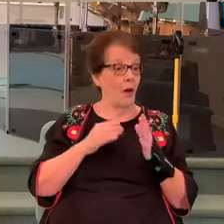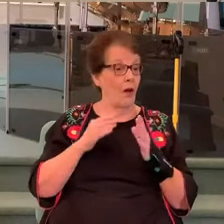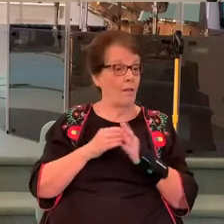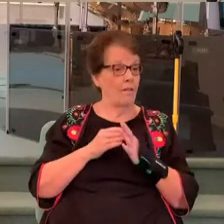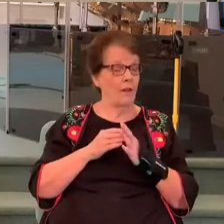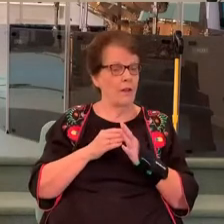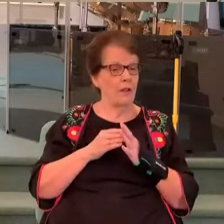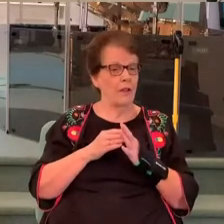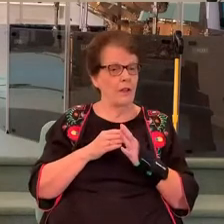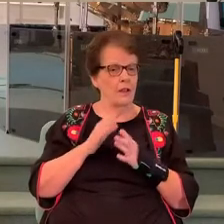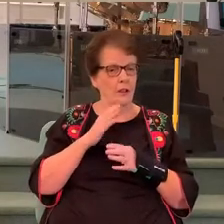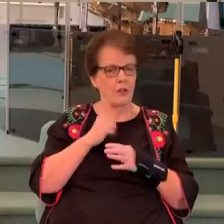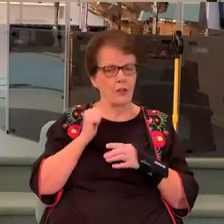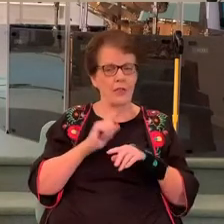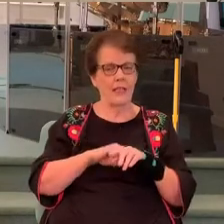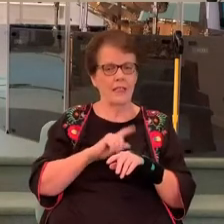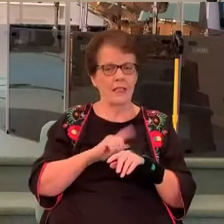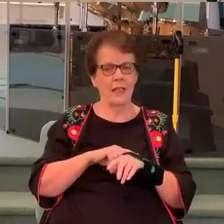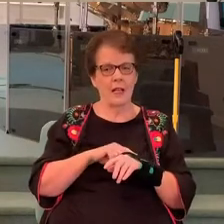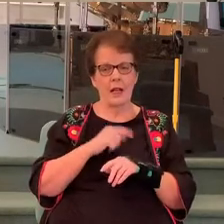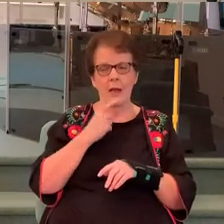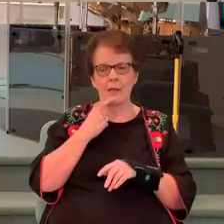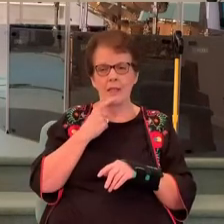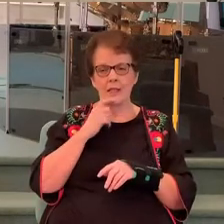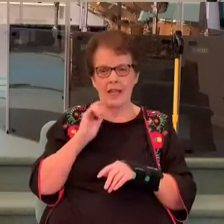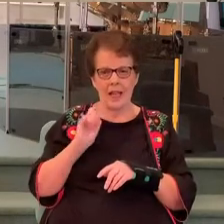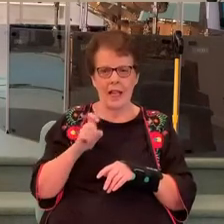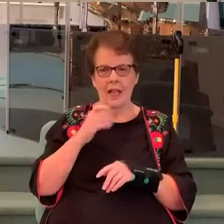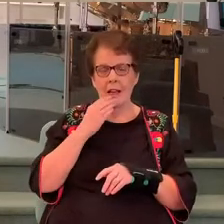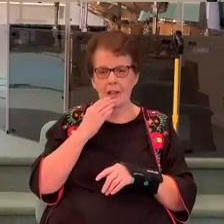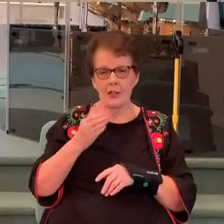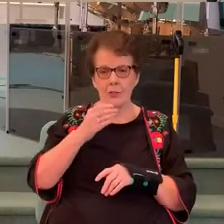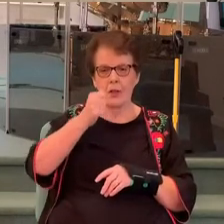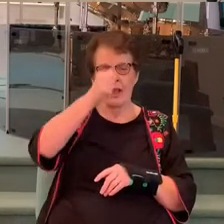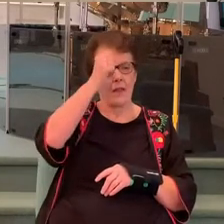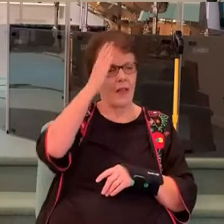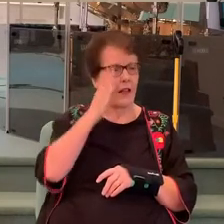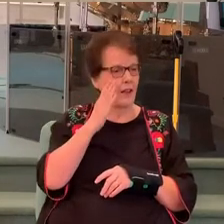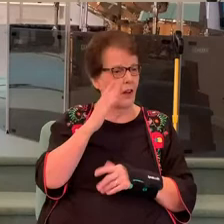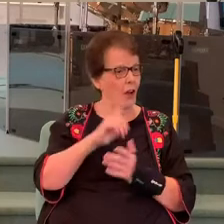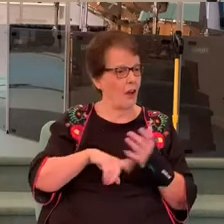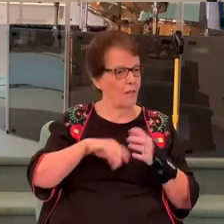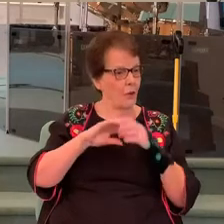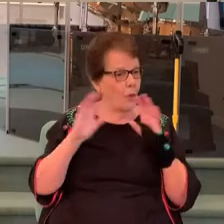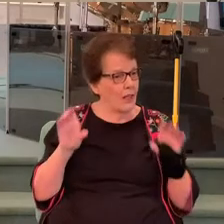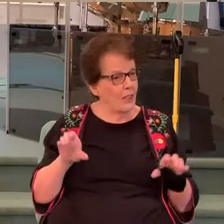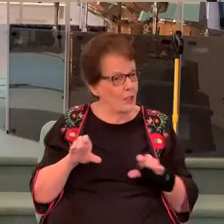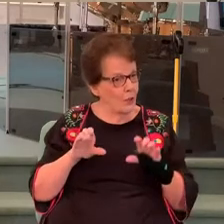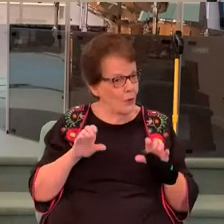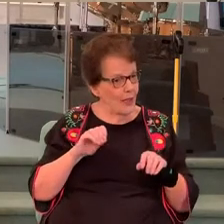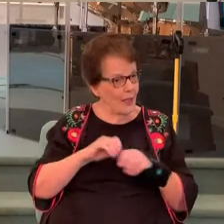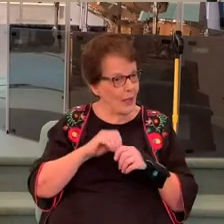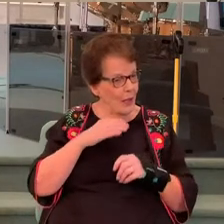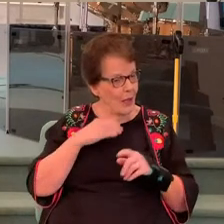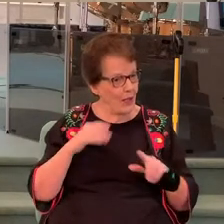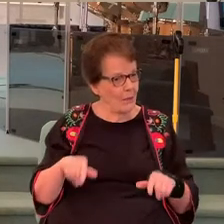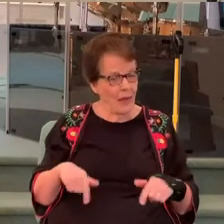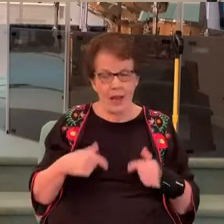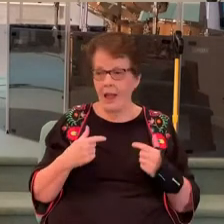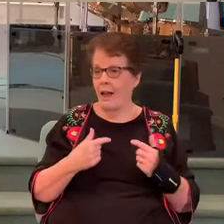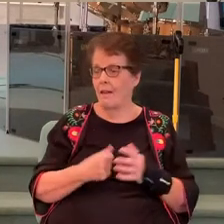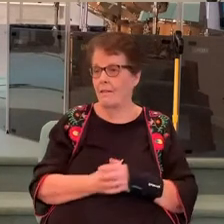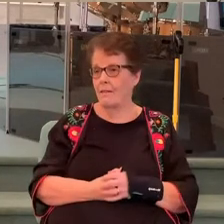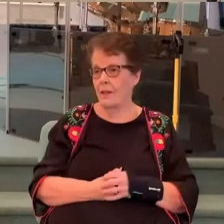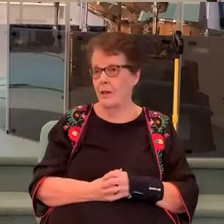think, I should really pray and thank God for what he is doing in my life? No, we don't do